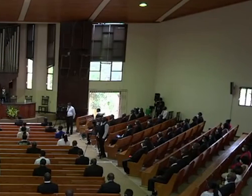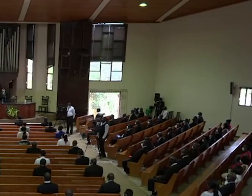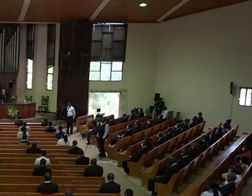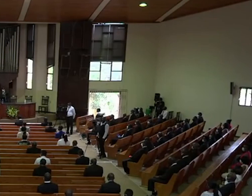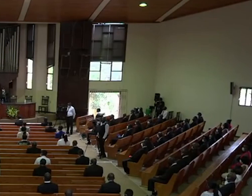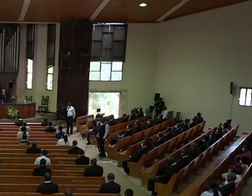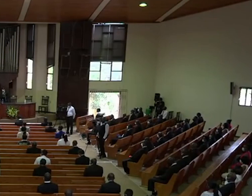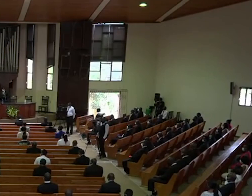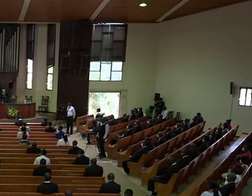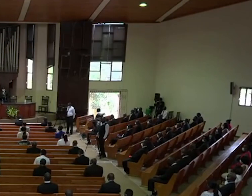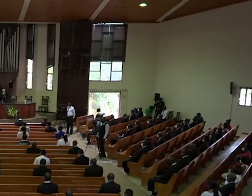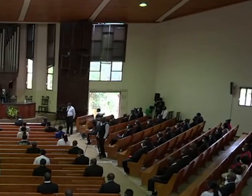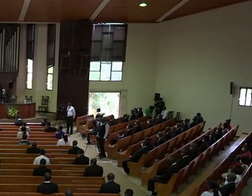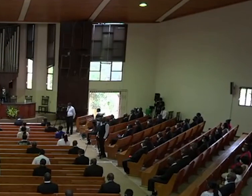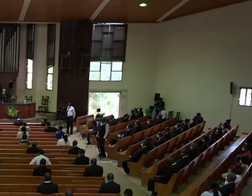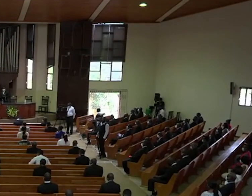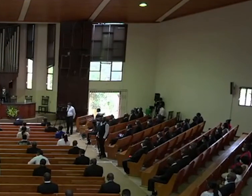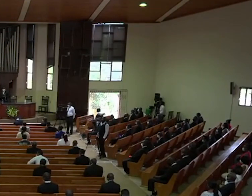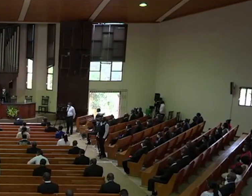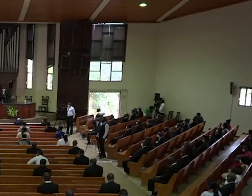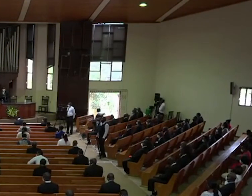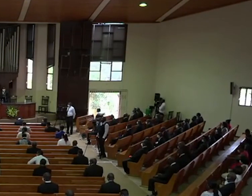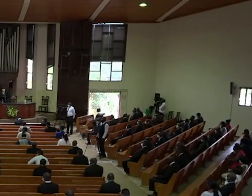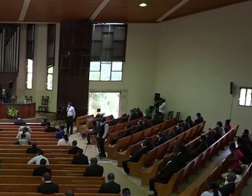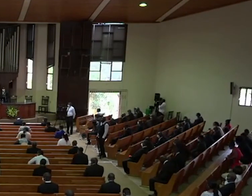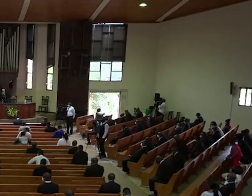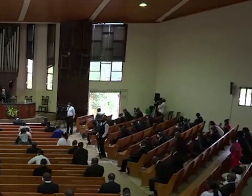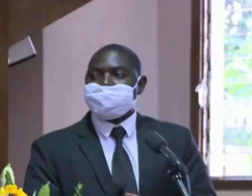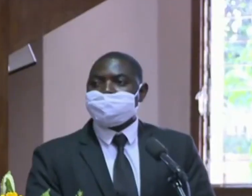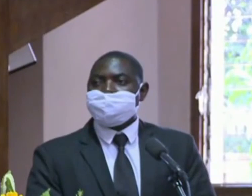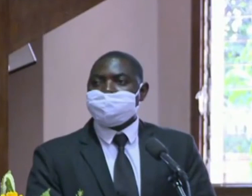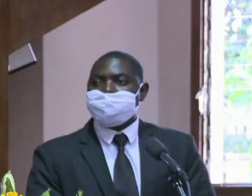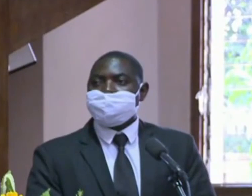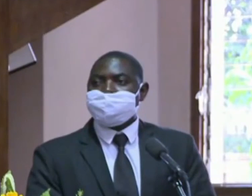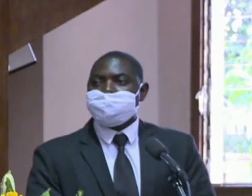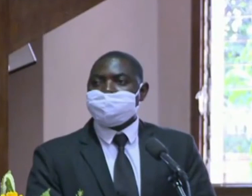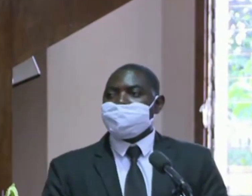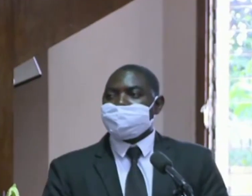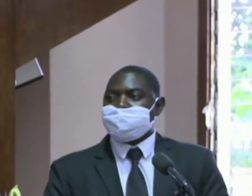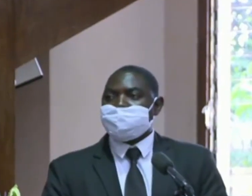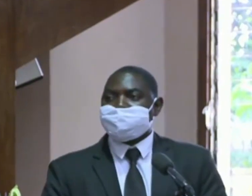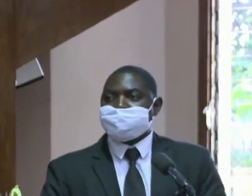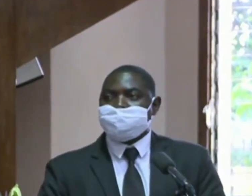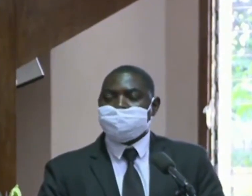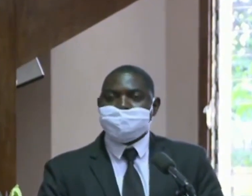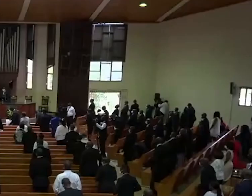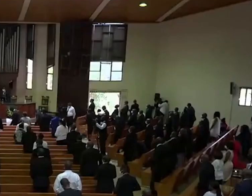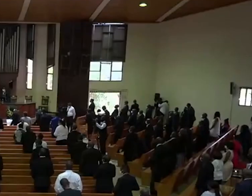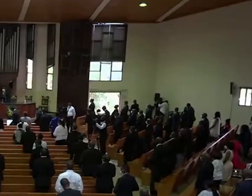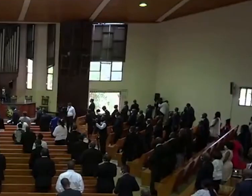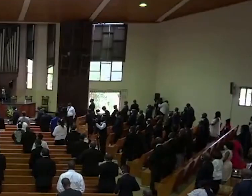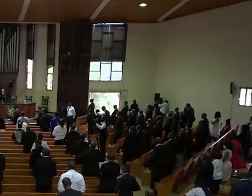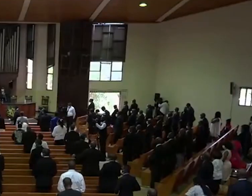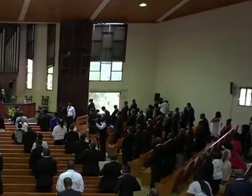in the opening hymn for the commencement of the divine service. Ndikupempani kuti munyamuke tianjane munyimbo mapempero